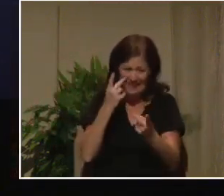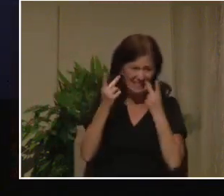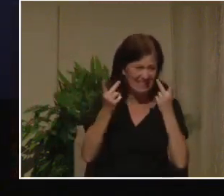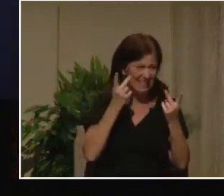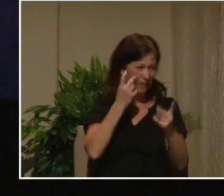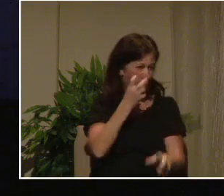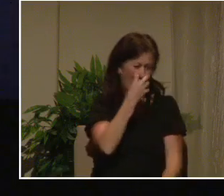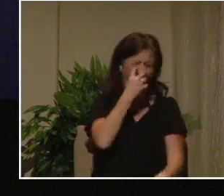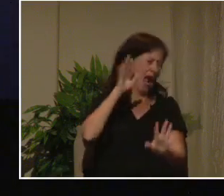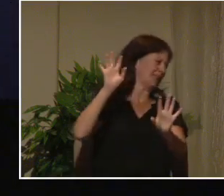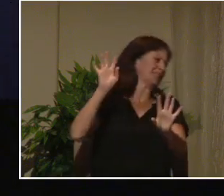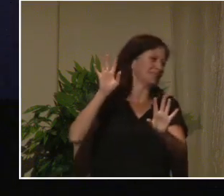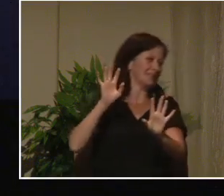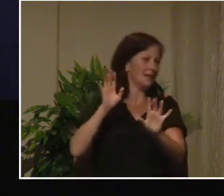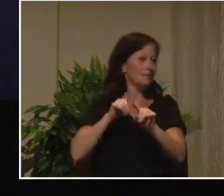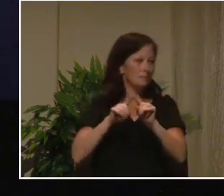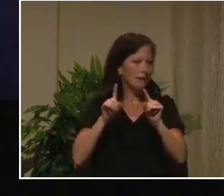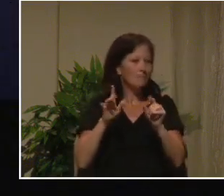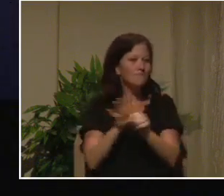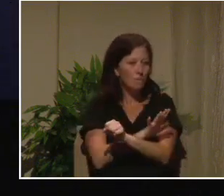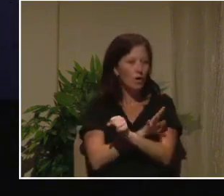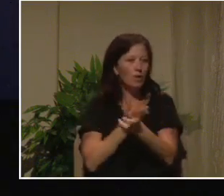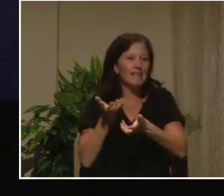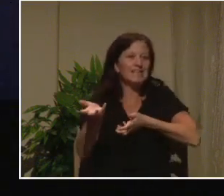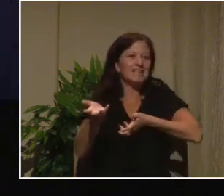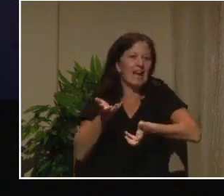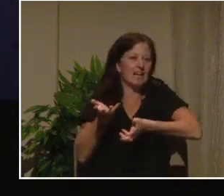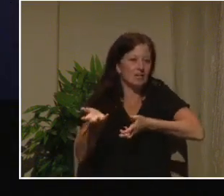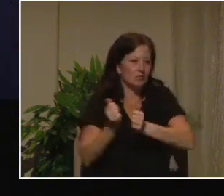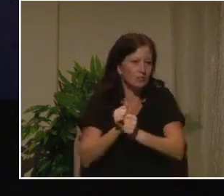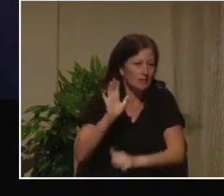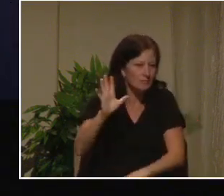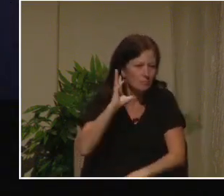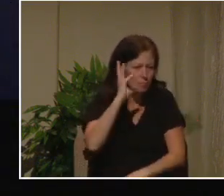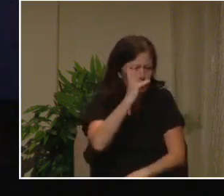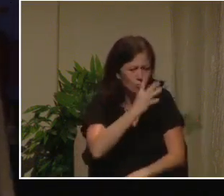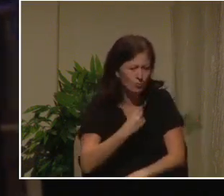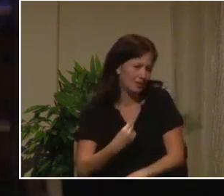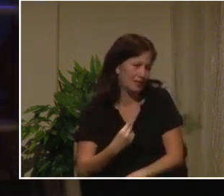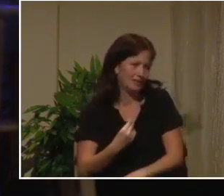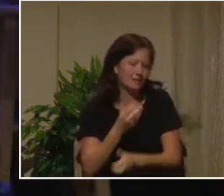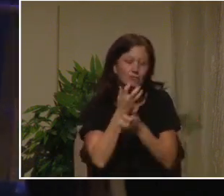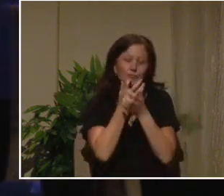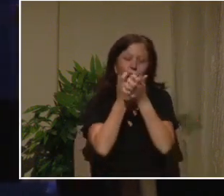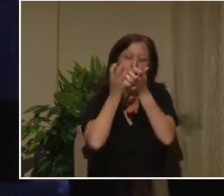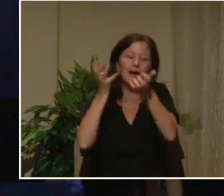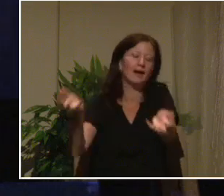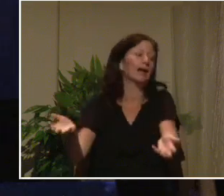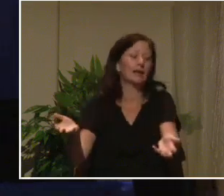are wholly engaged in the beauty, and they're crying out to God.